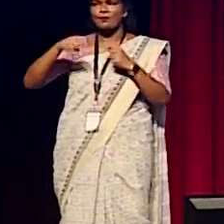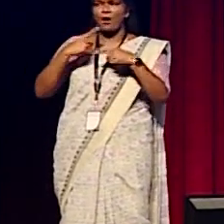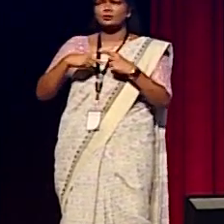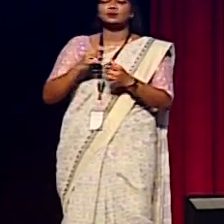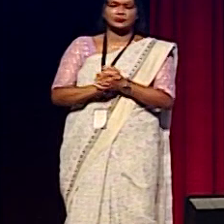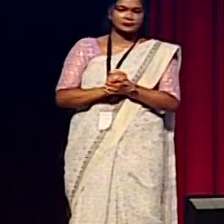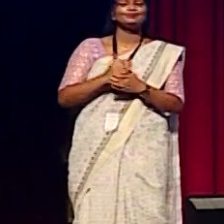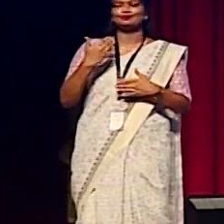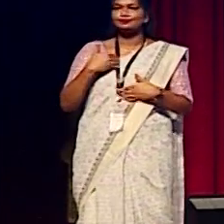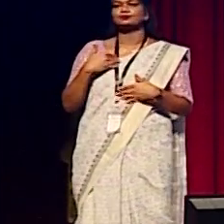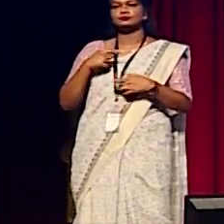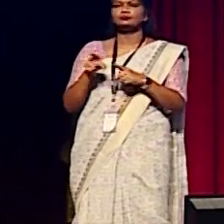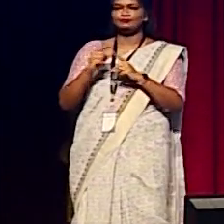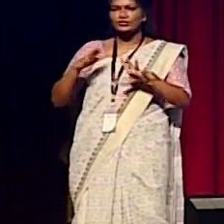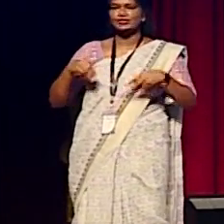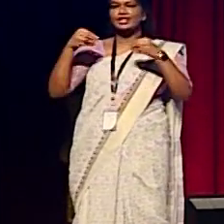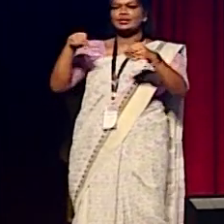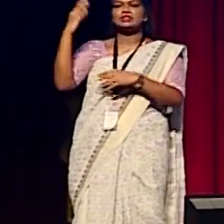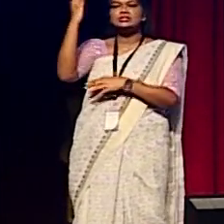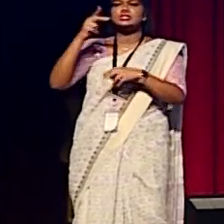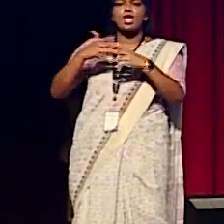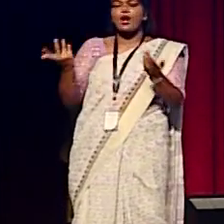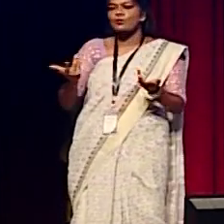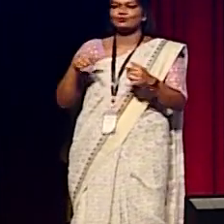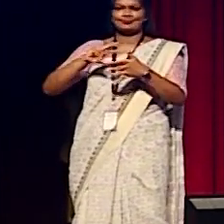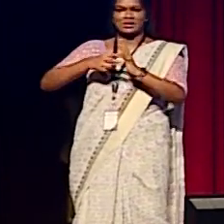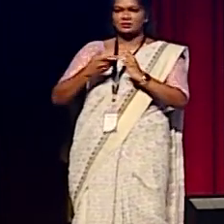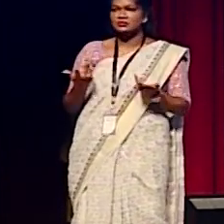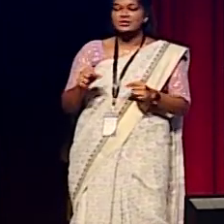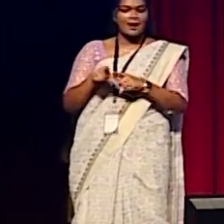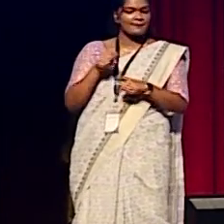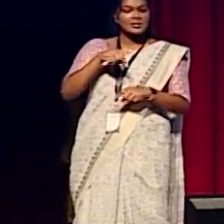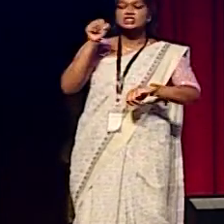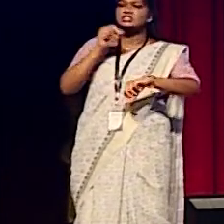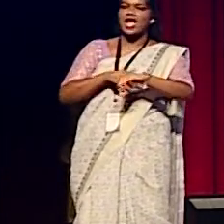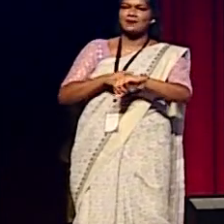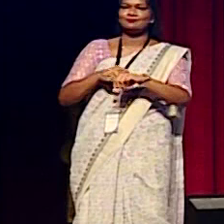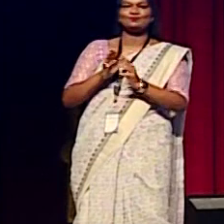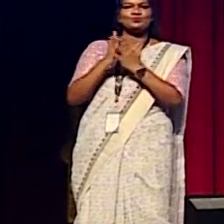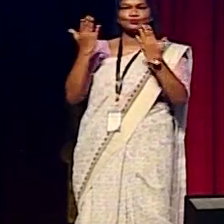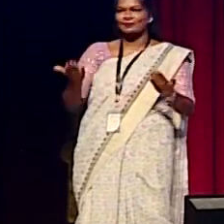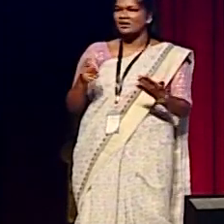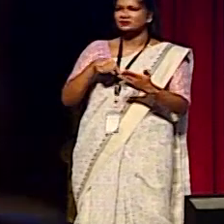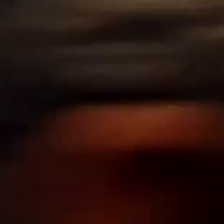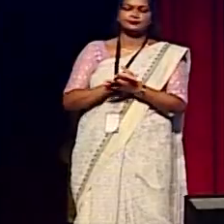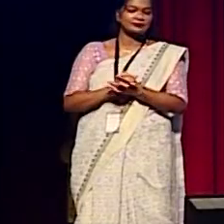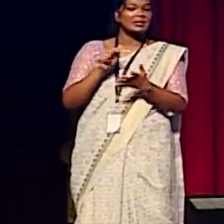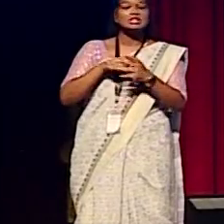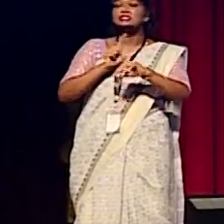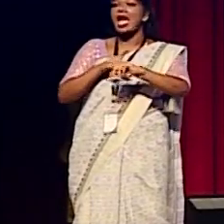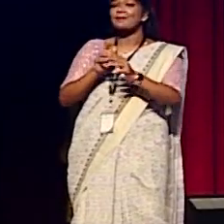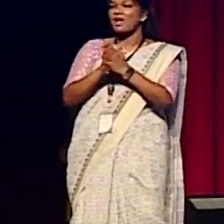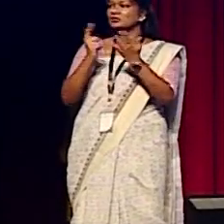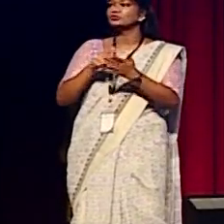it. So let me introduce the Jaipur foot to you by a quote from the Time magazine. The Time